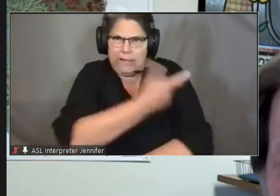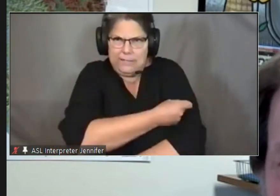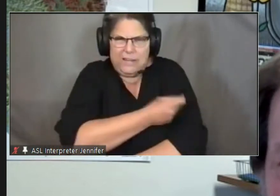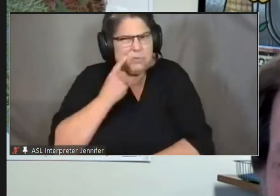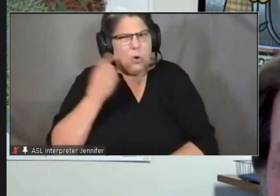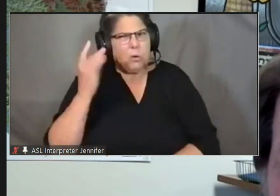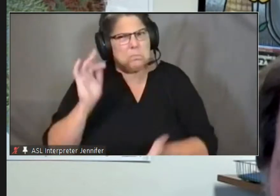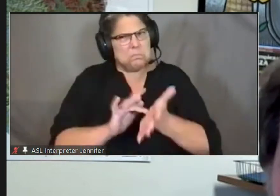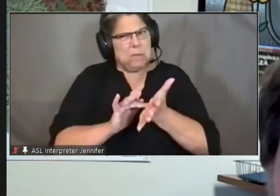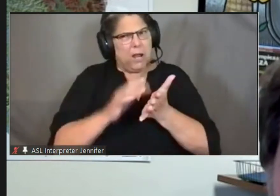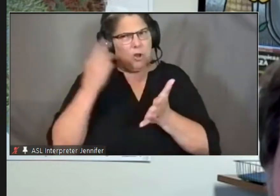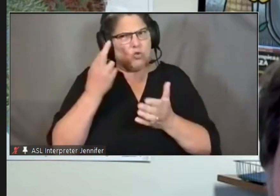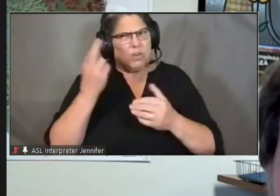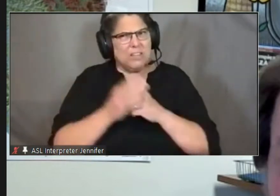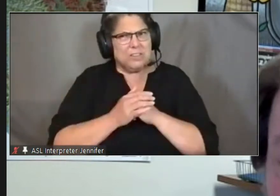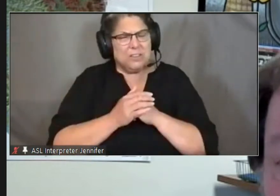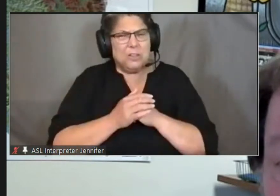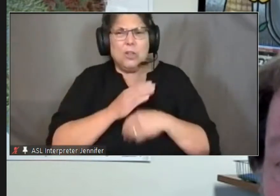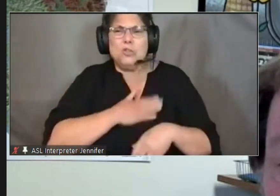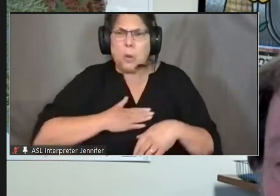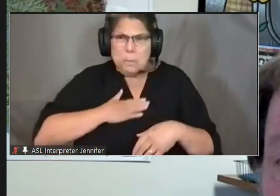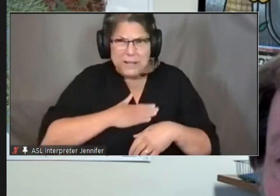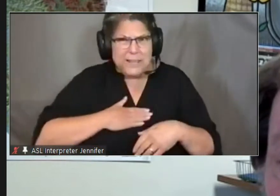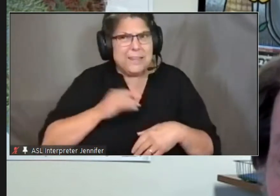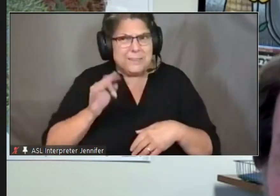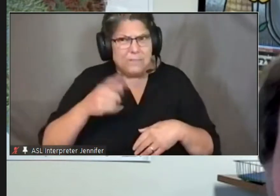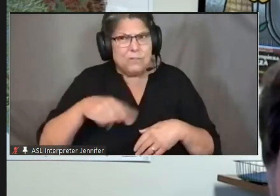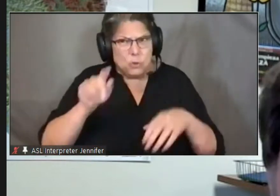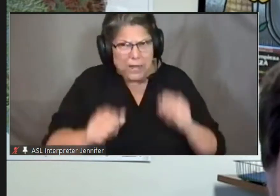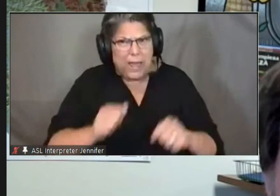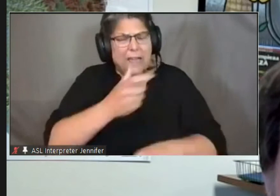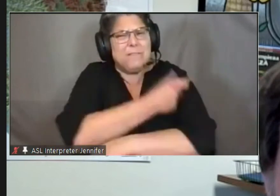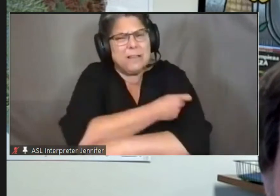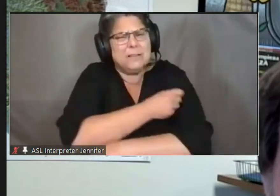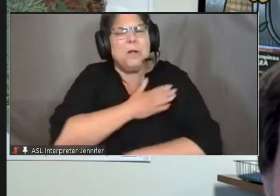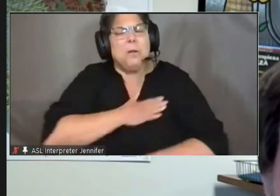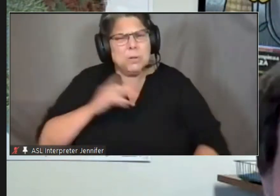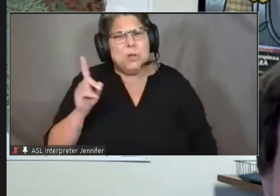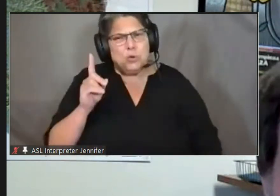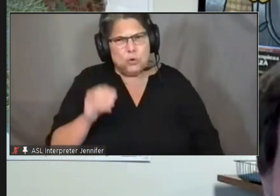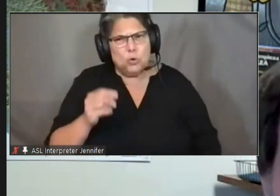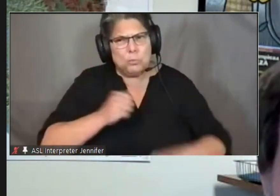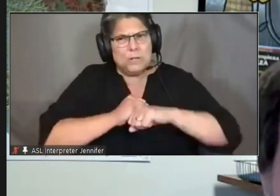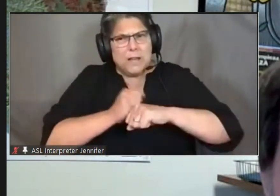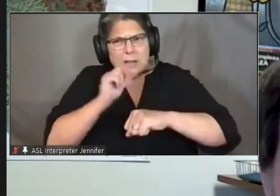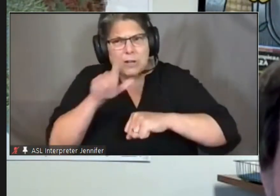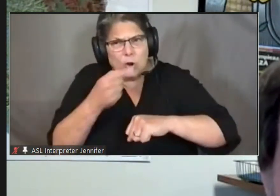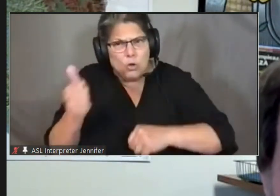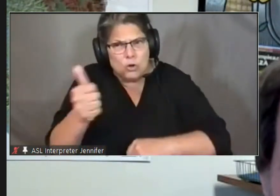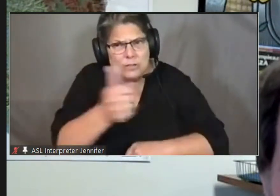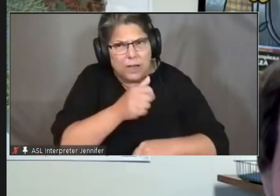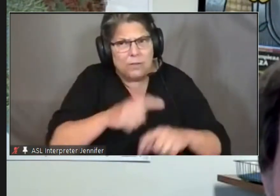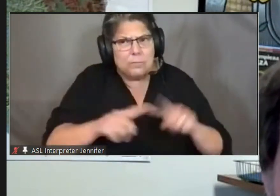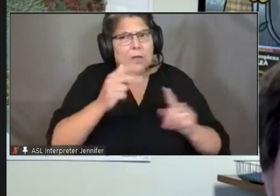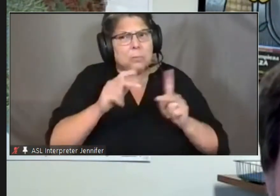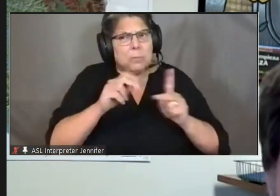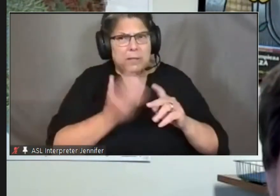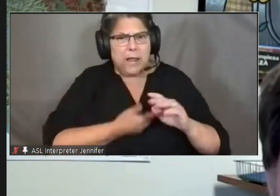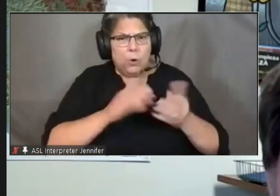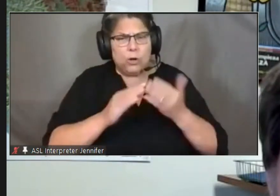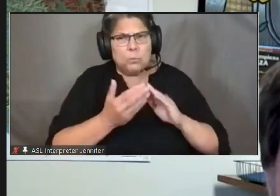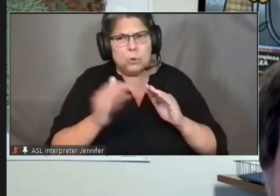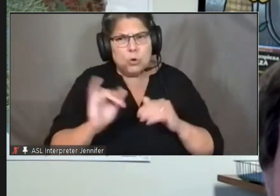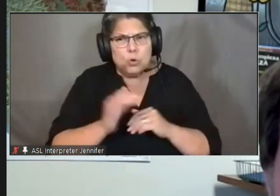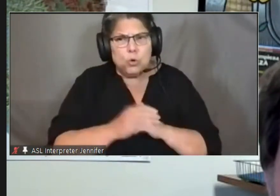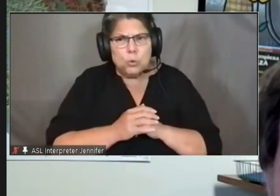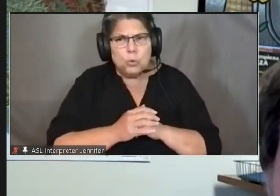we encourage everyone to get vaccinated to protect yourselves and others in our community. We are relying more on the hospitals